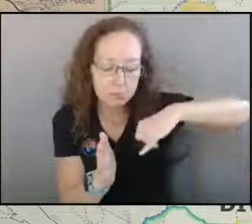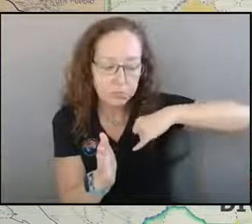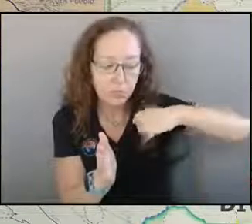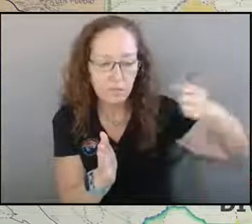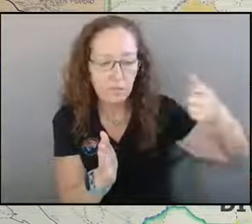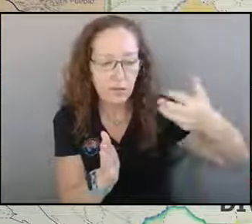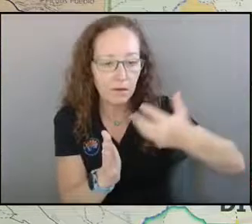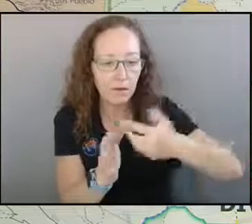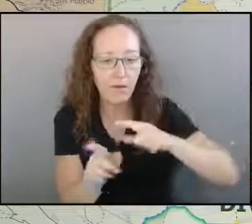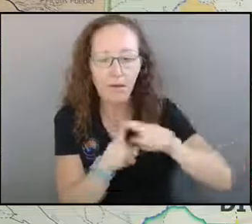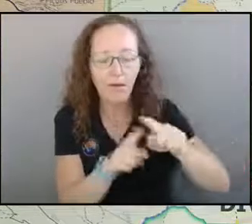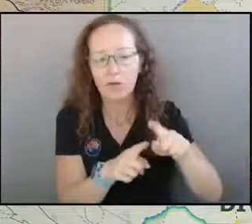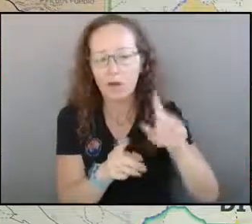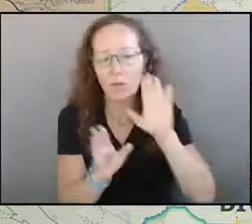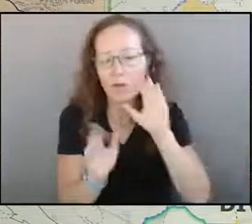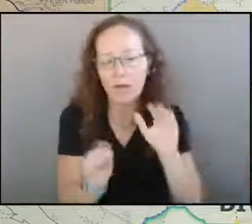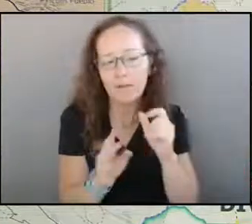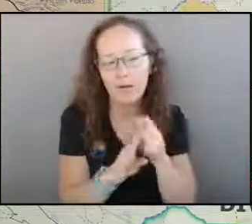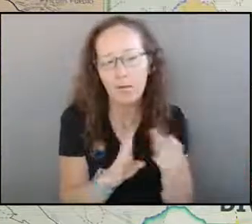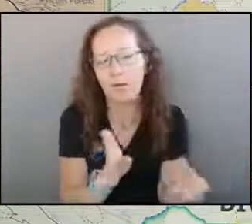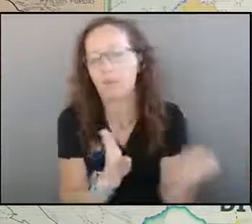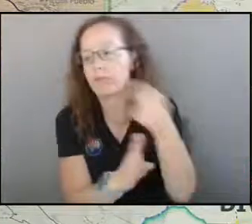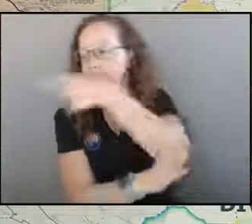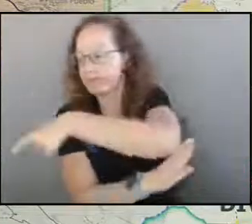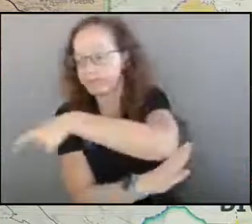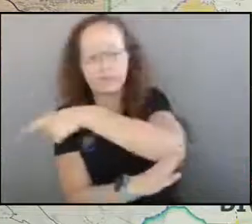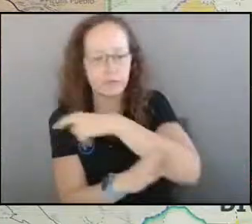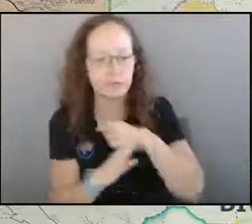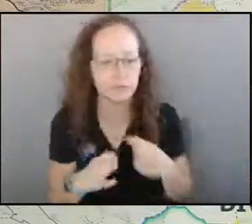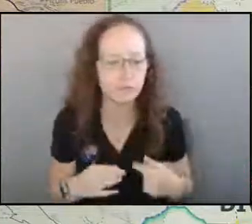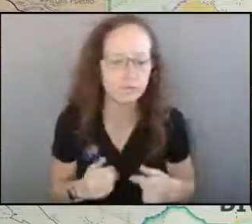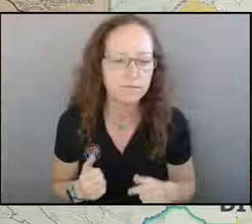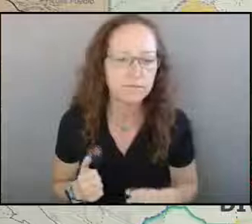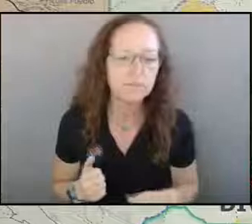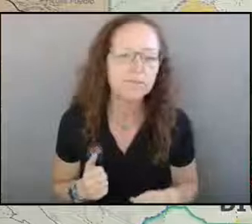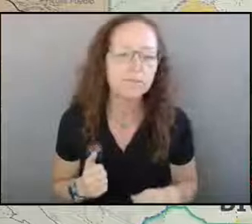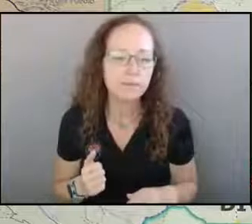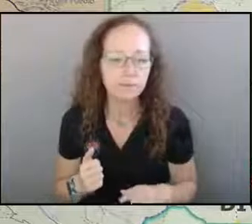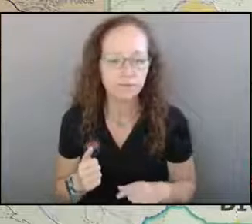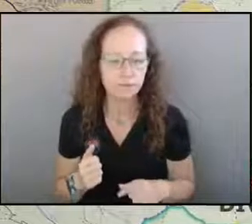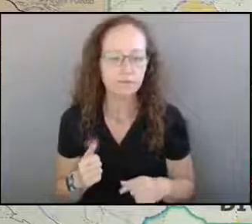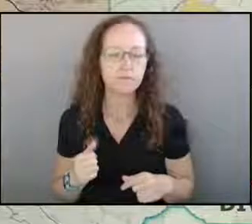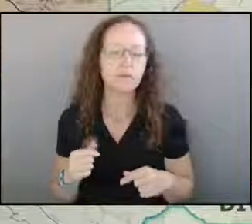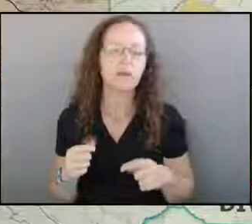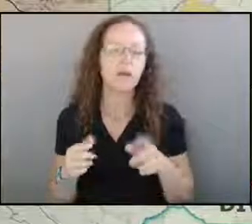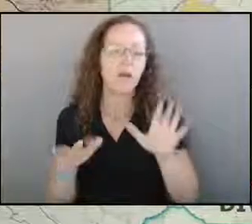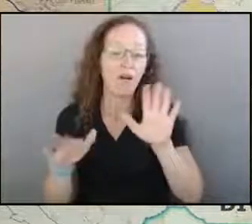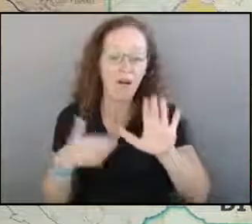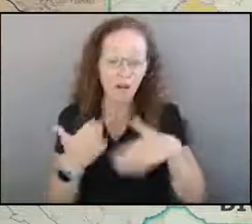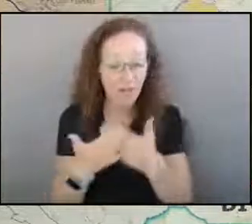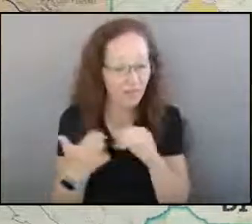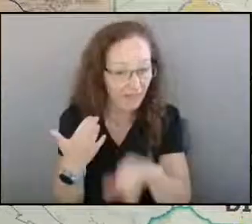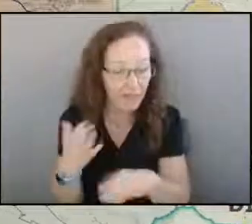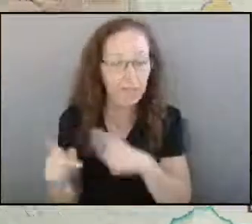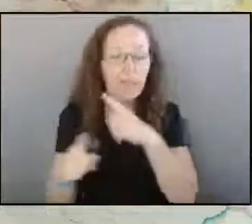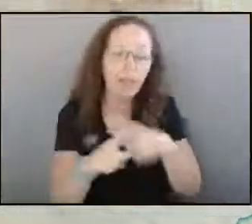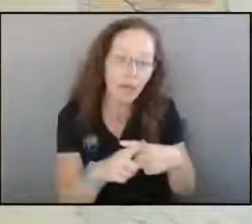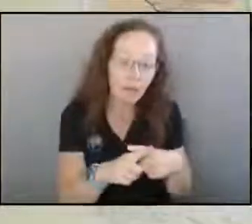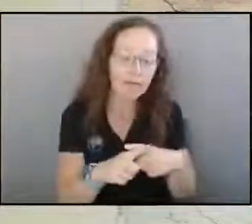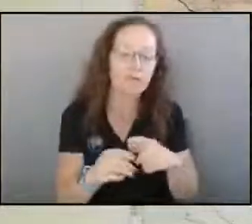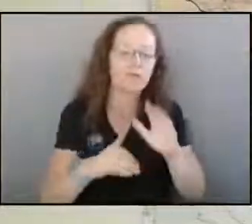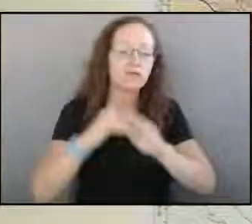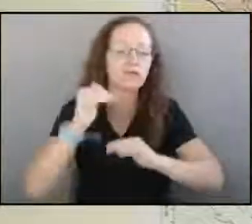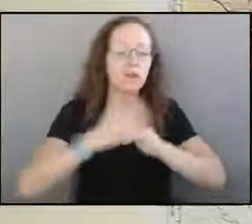line. So in addition to all that work, structure protection continues to move to the northwest along the 518